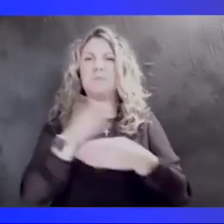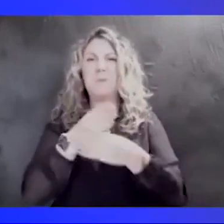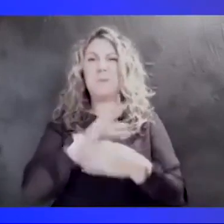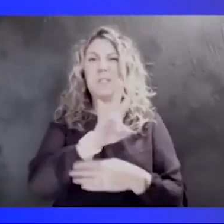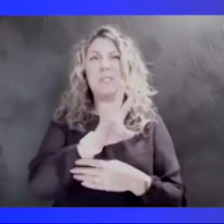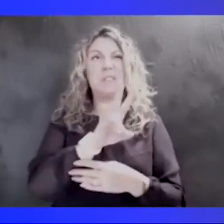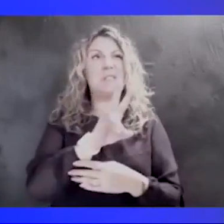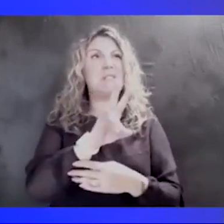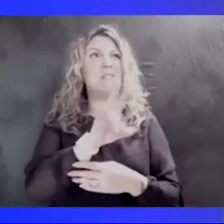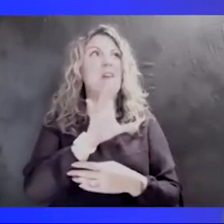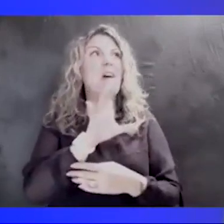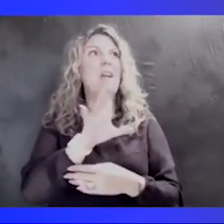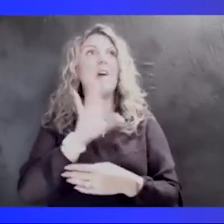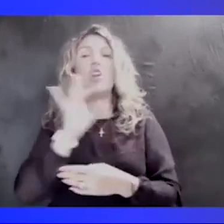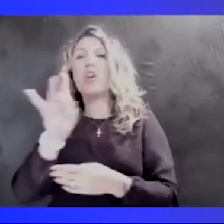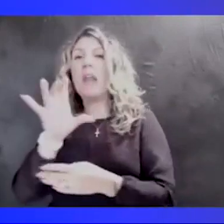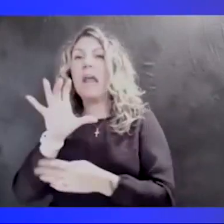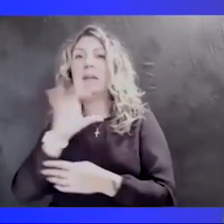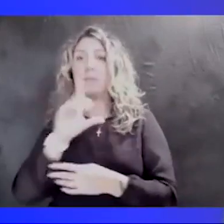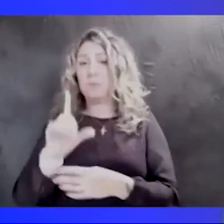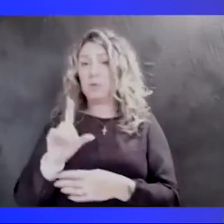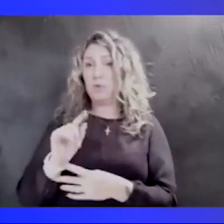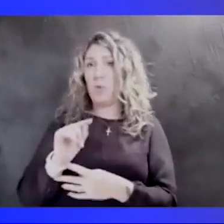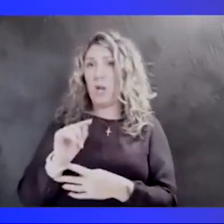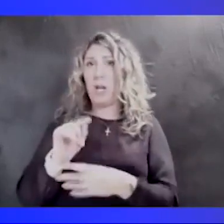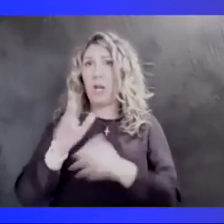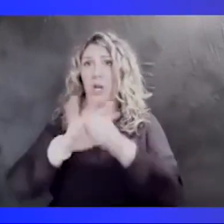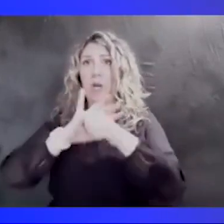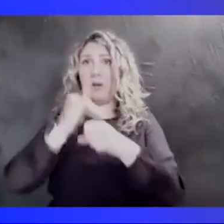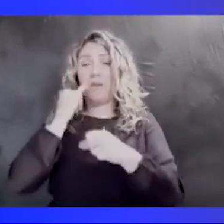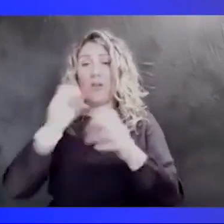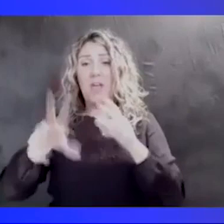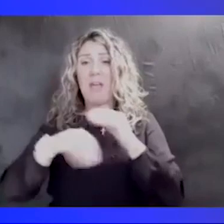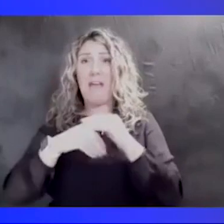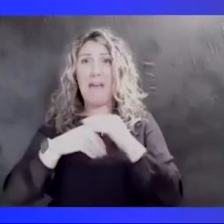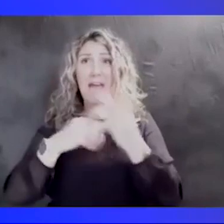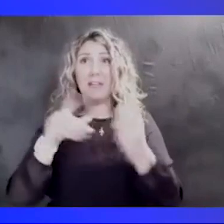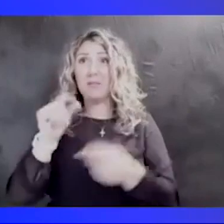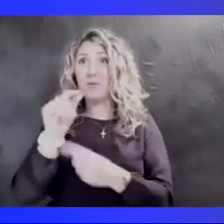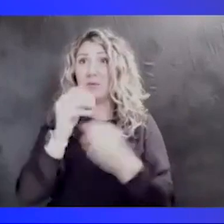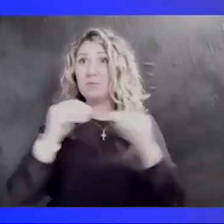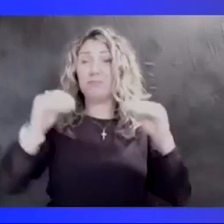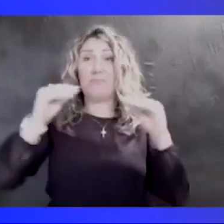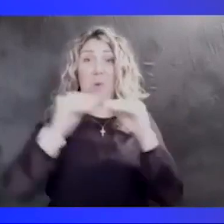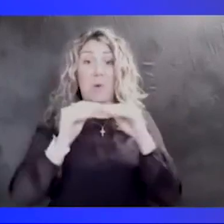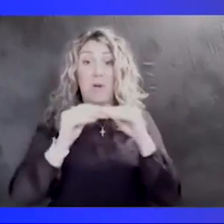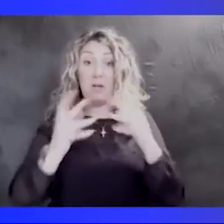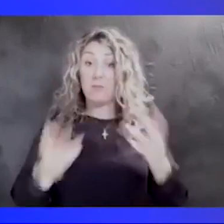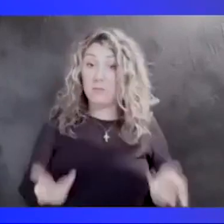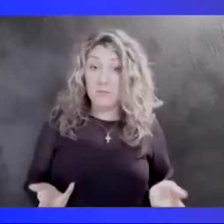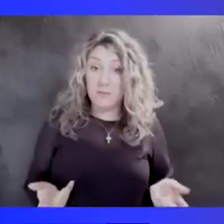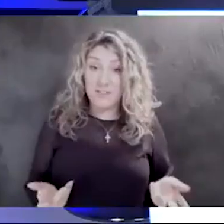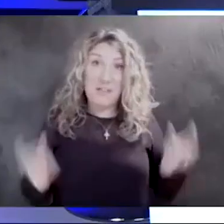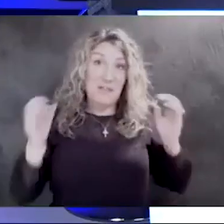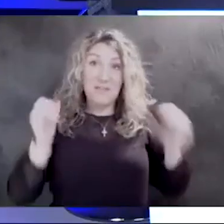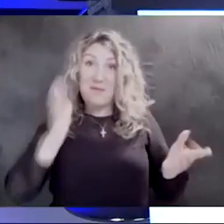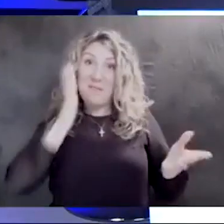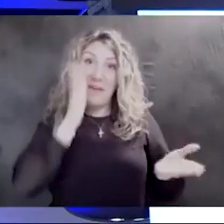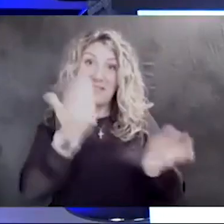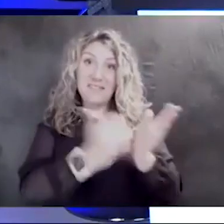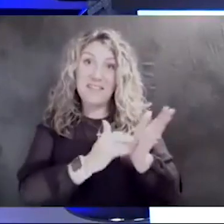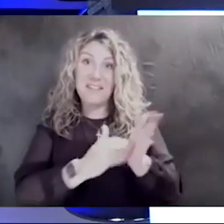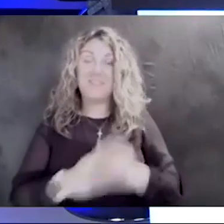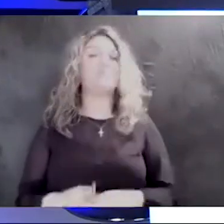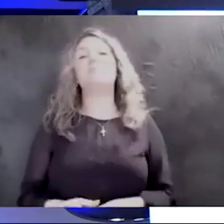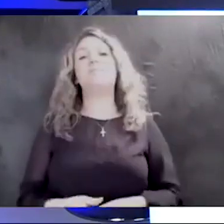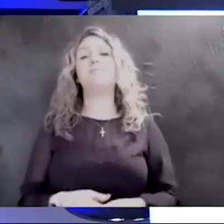are COVID. If we added another 20, that we won't have There's no room. beds. Yeah. Yeah, and I think that